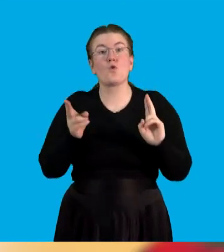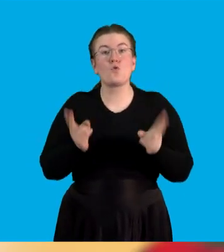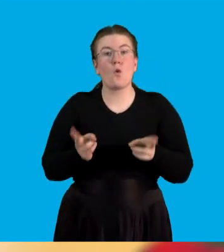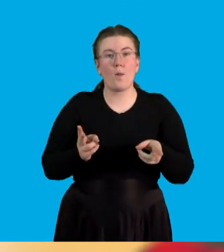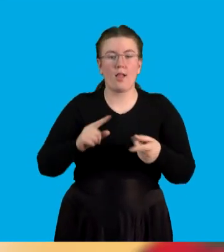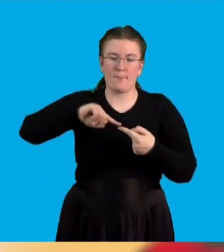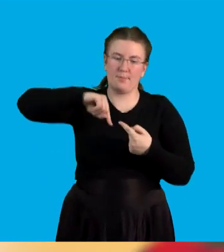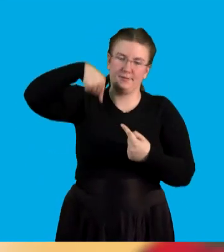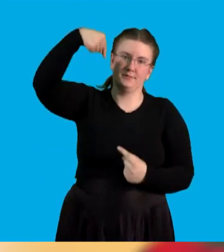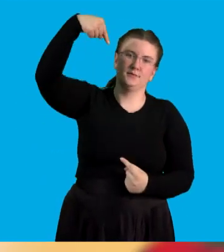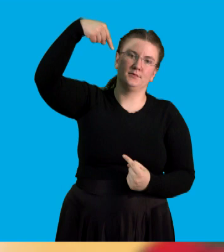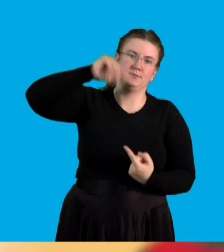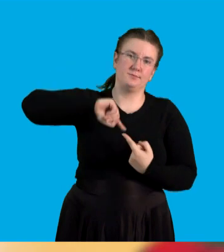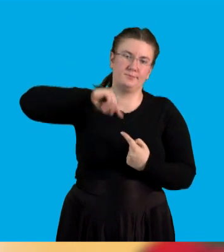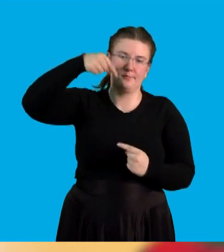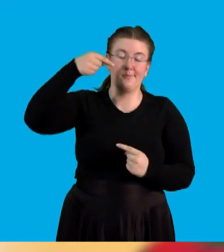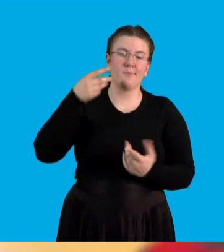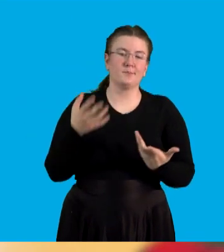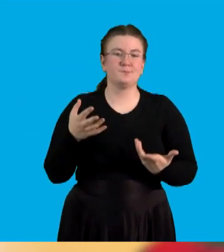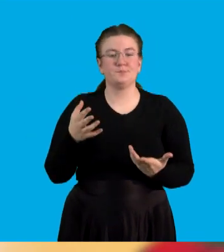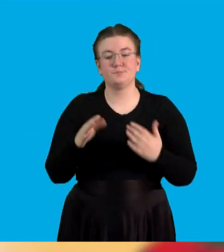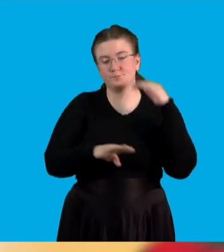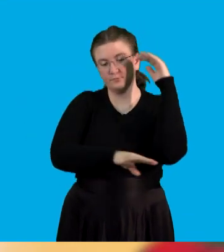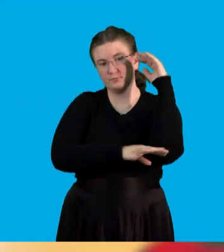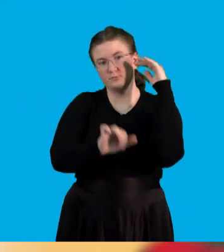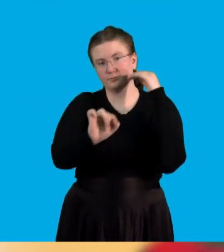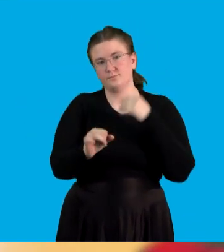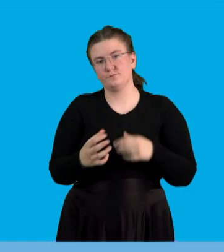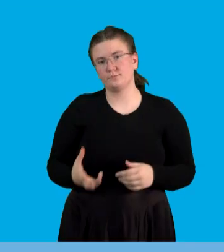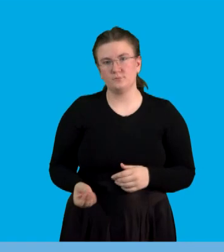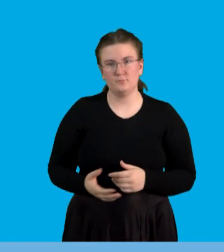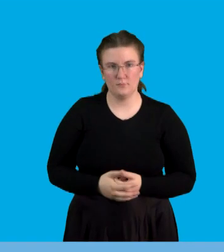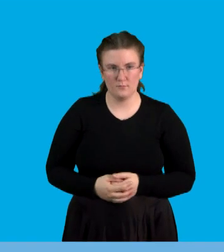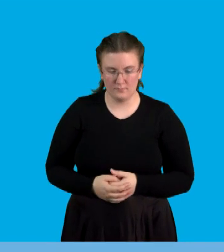force is acting perpendicular to the surface. So if your surface now,